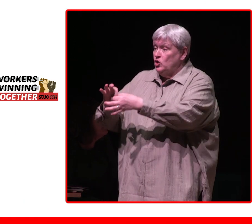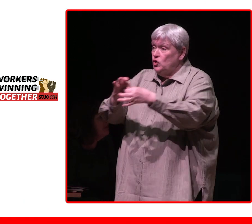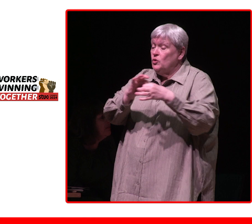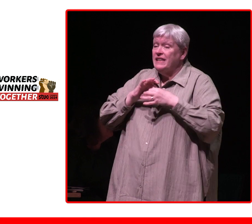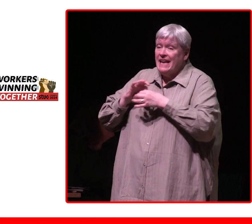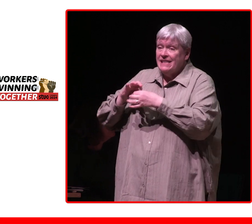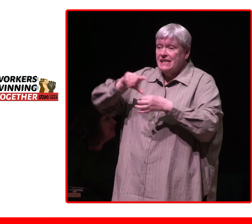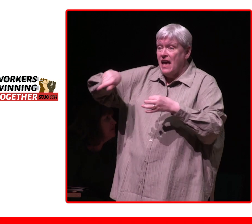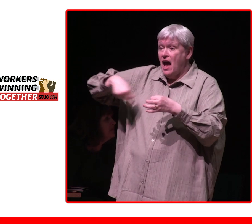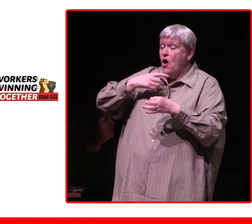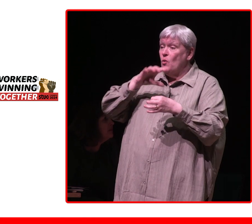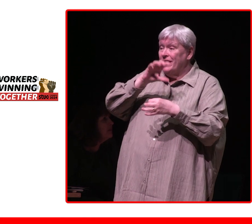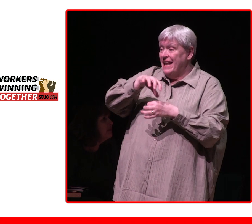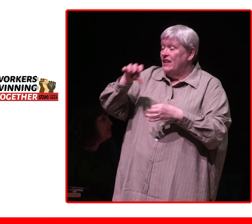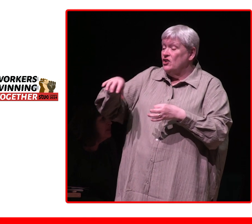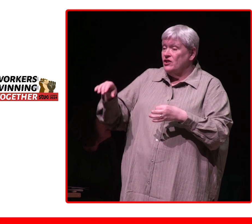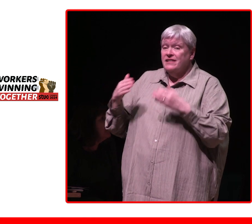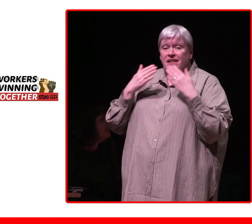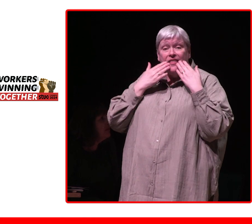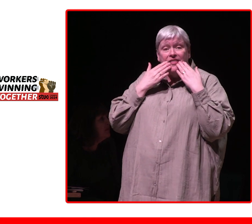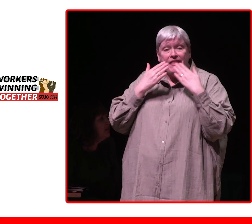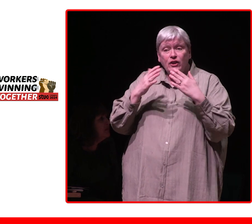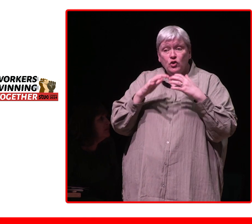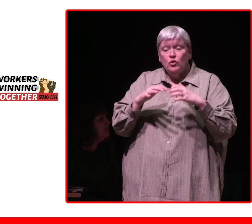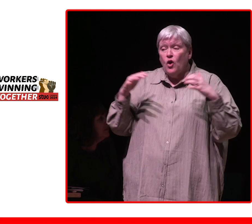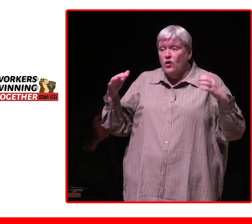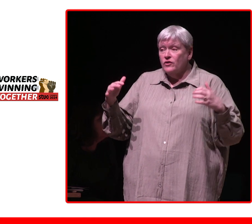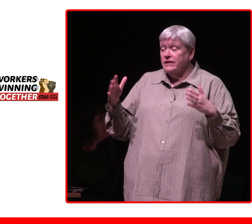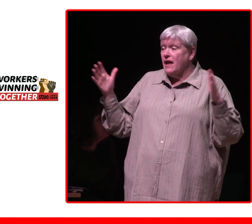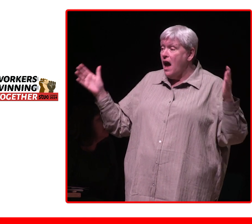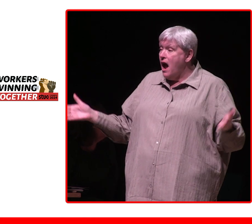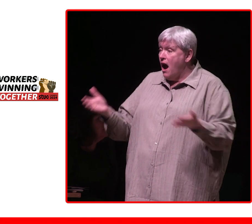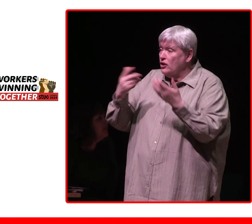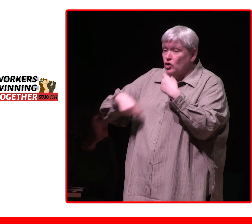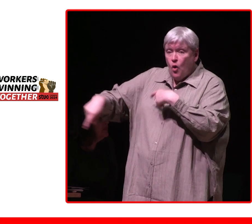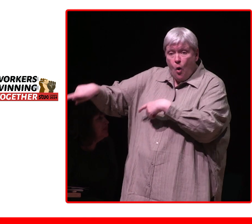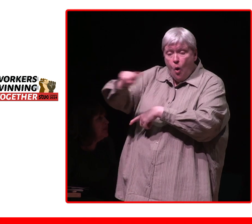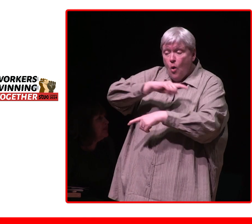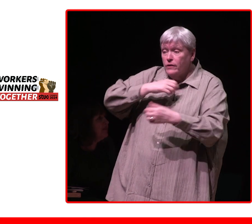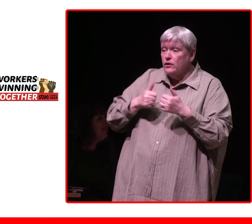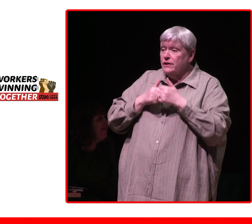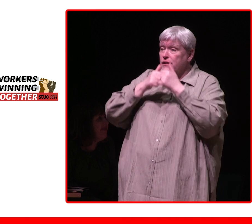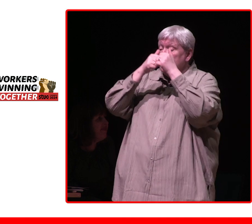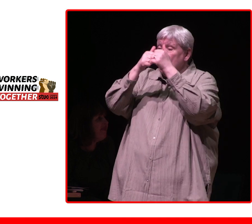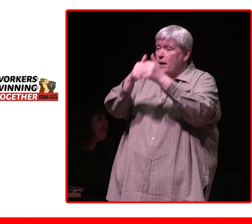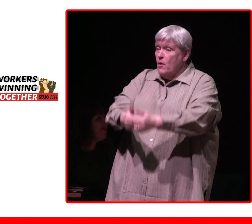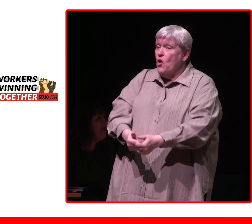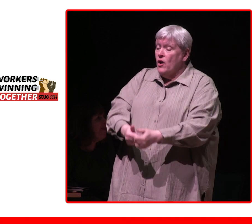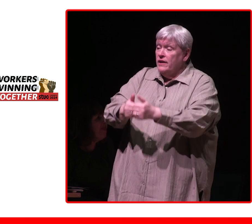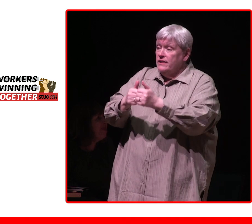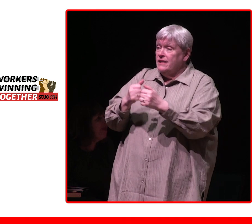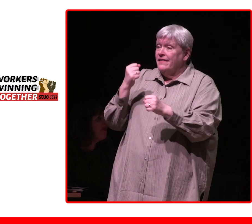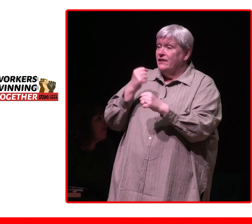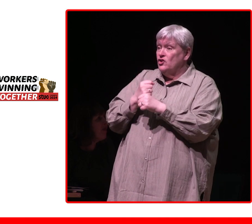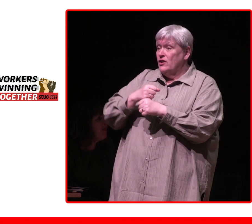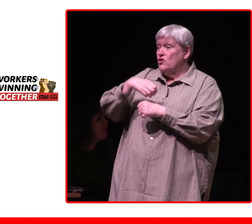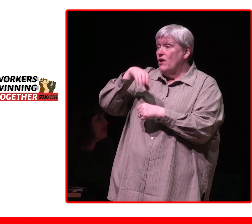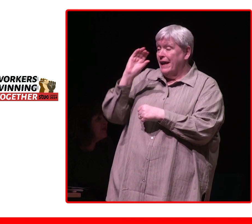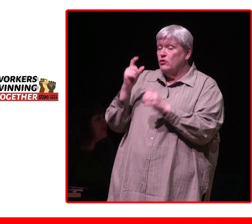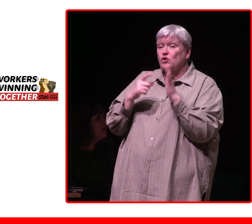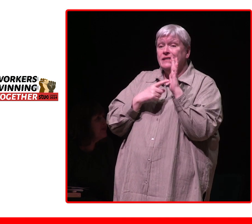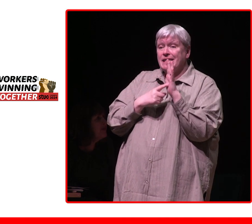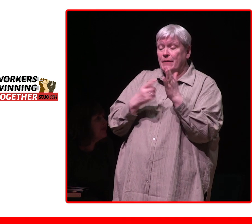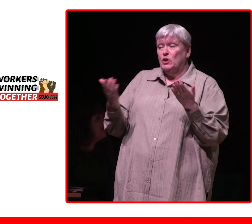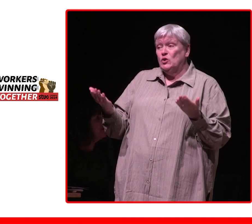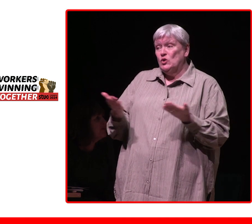movement. So thank you, Congress. I urge you all to support and get behind the General Council's statement